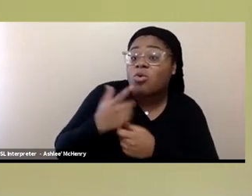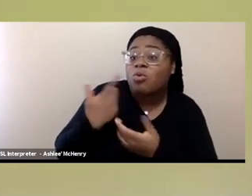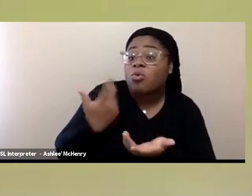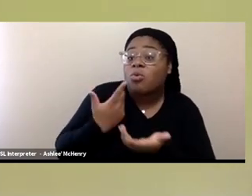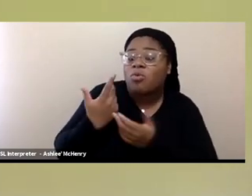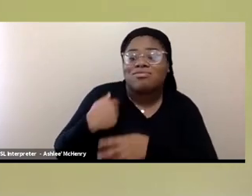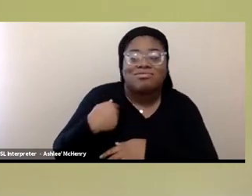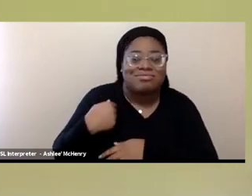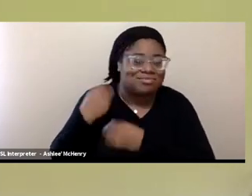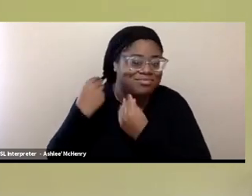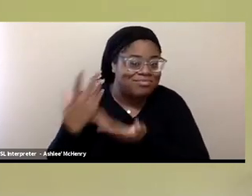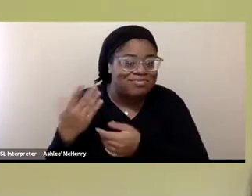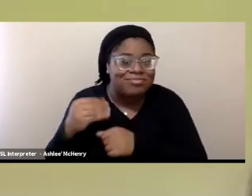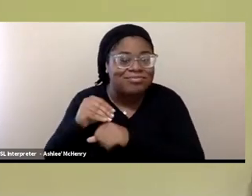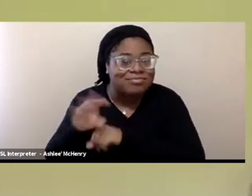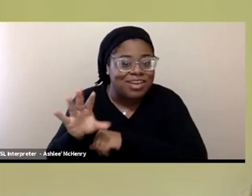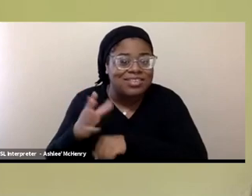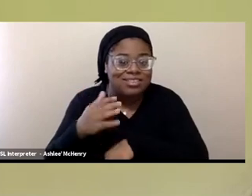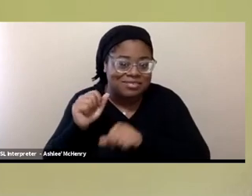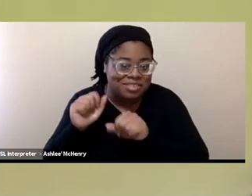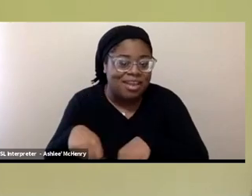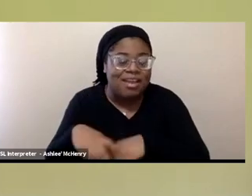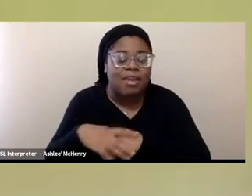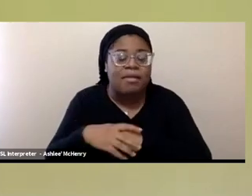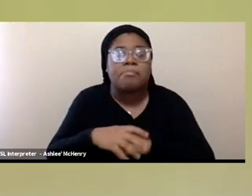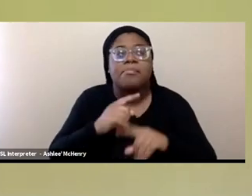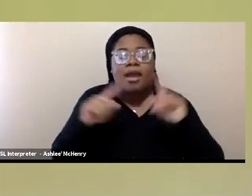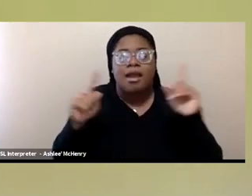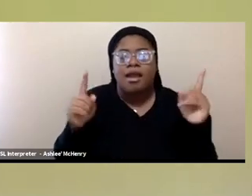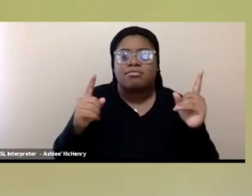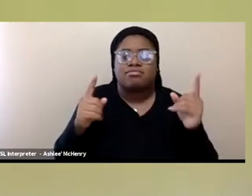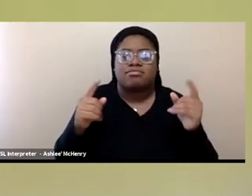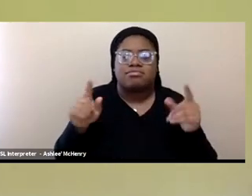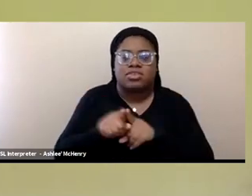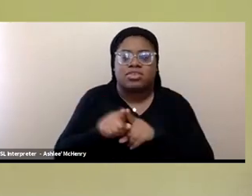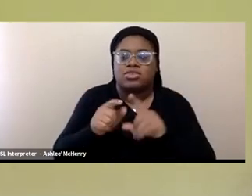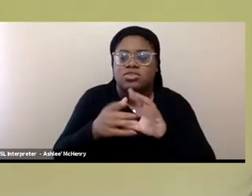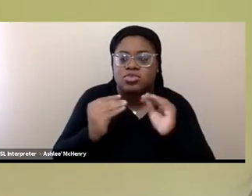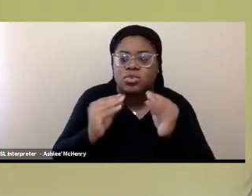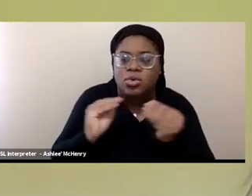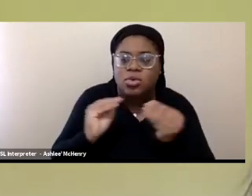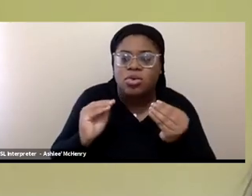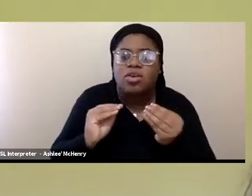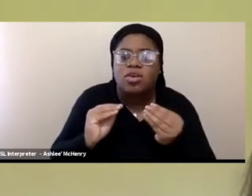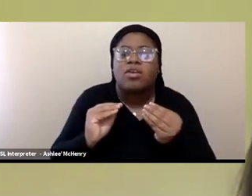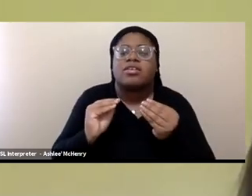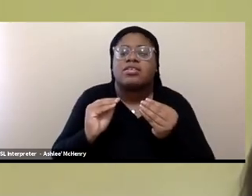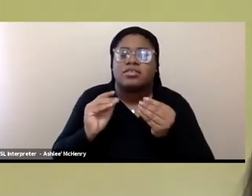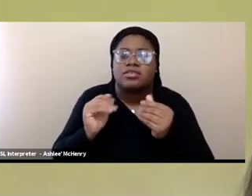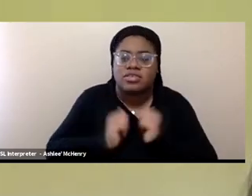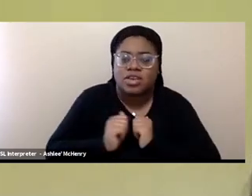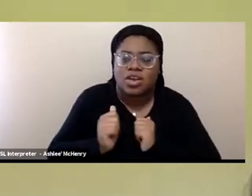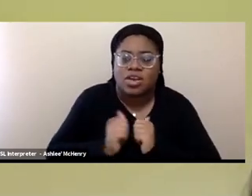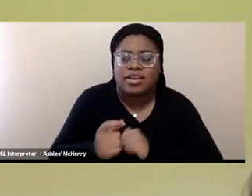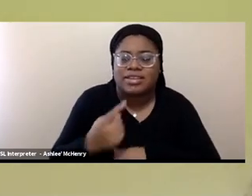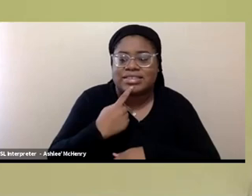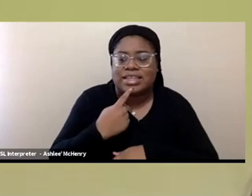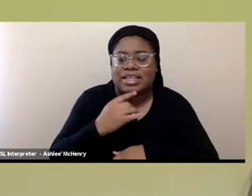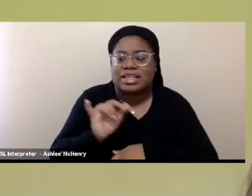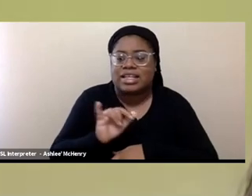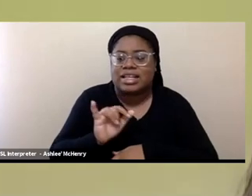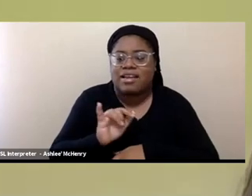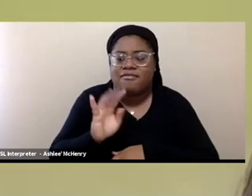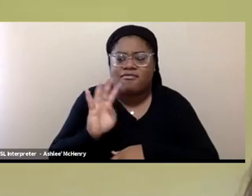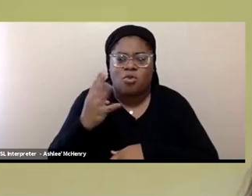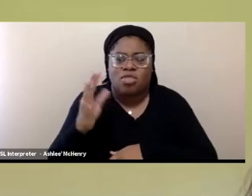best advice that I can. But also within the stories, the stories on the show with, I would say from in our fourth and